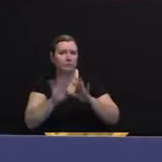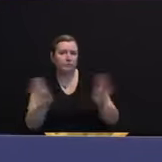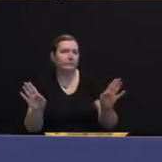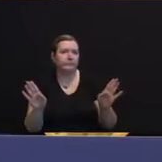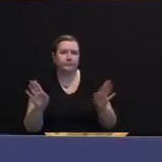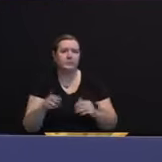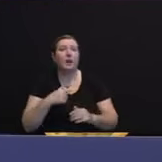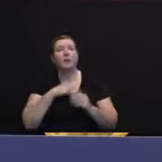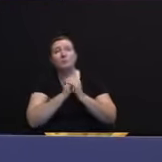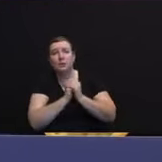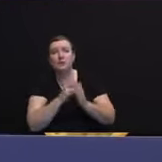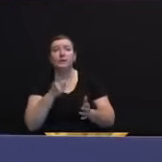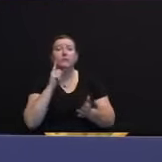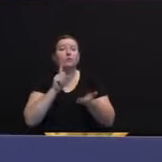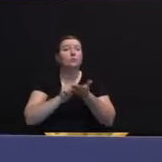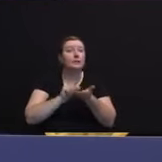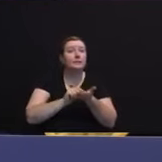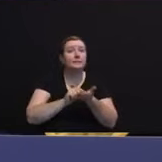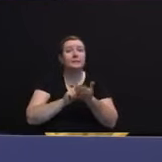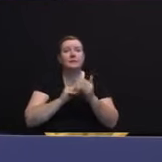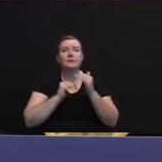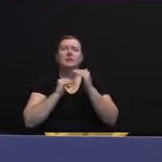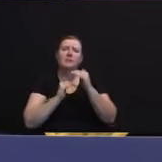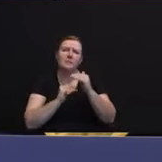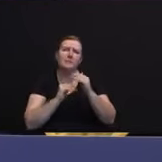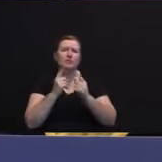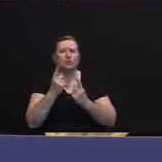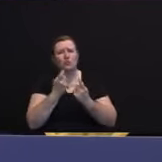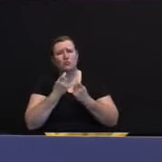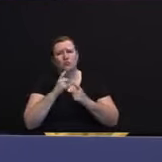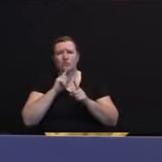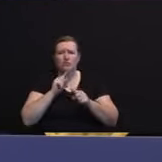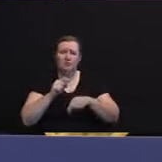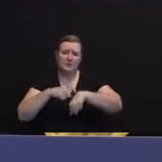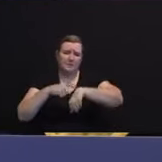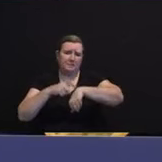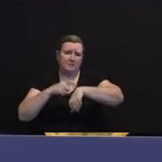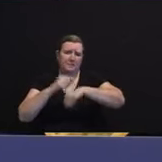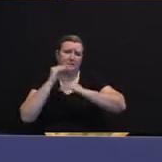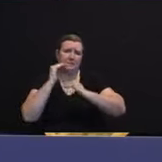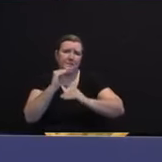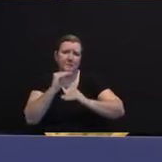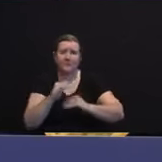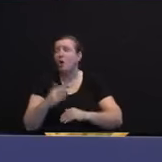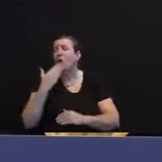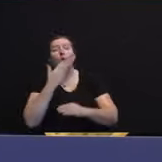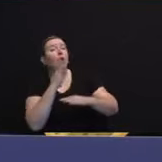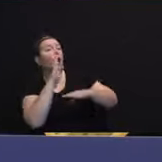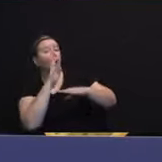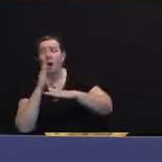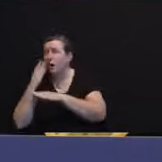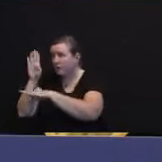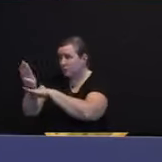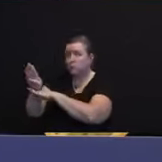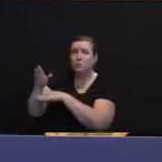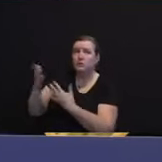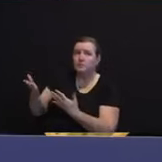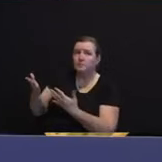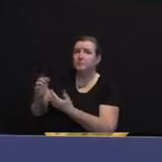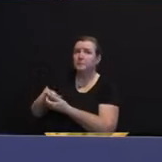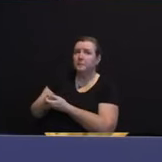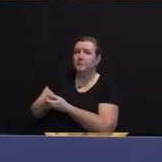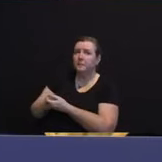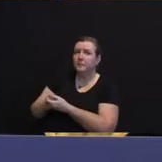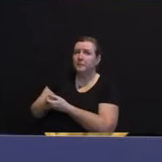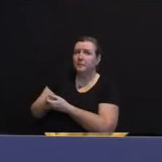We get a lot of you today. Brent, good afternoon. Hello. New York and Connecticut are limiting indoor gatherings to 10 people. Will New Jersey follow suit, and